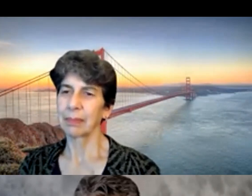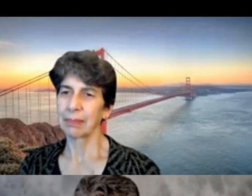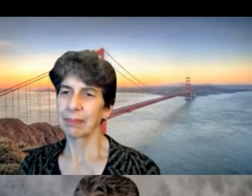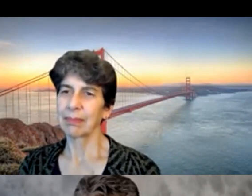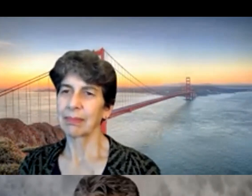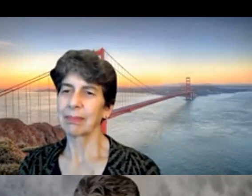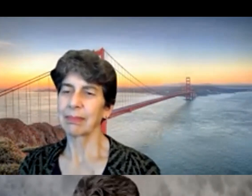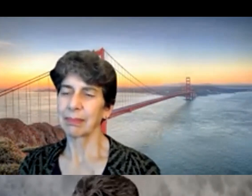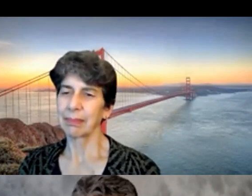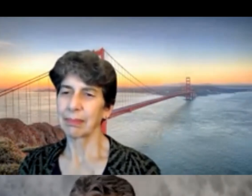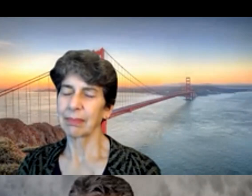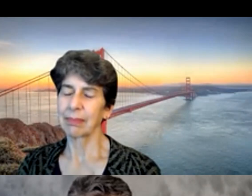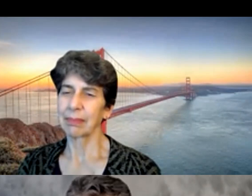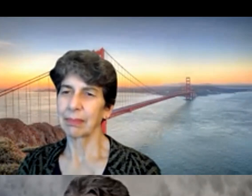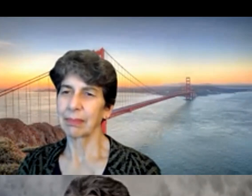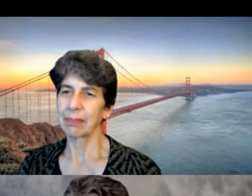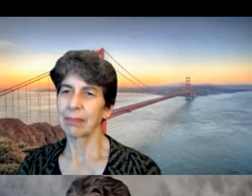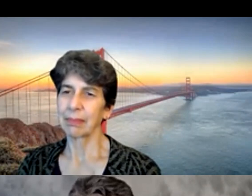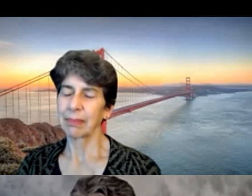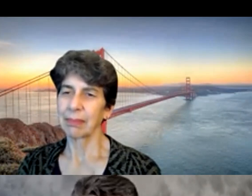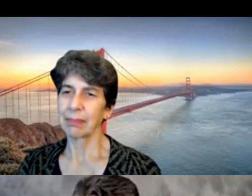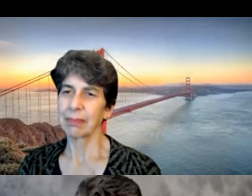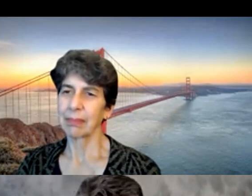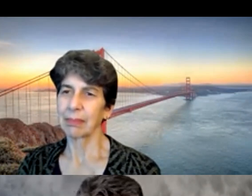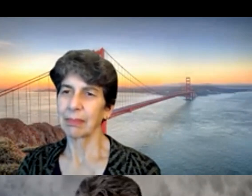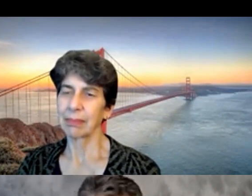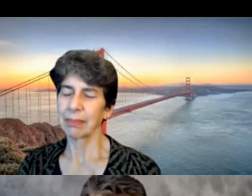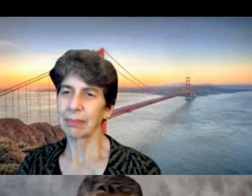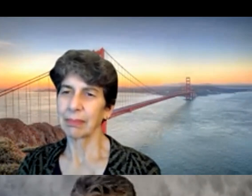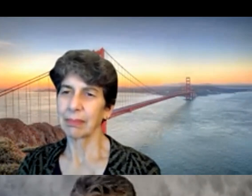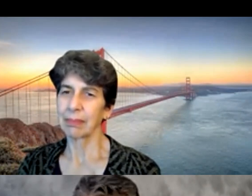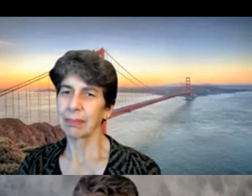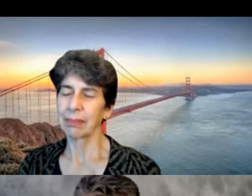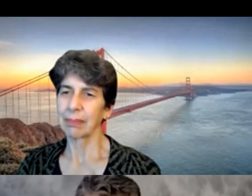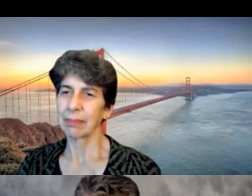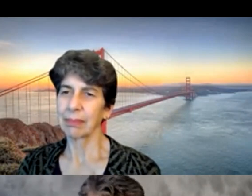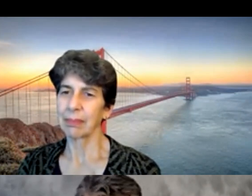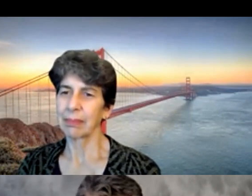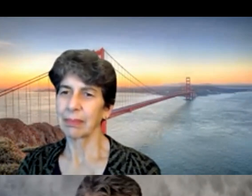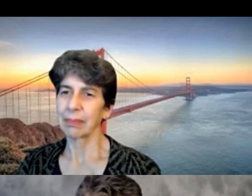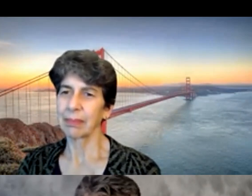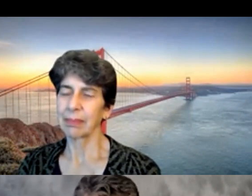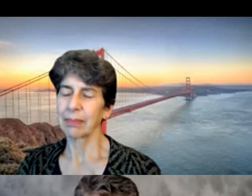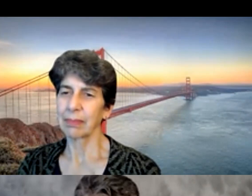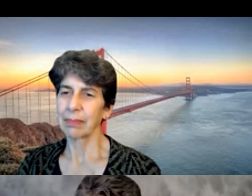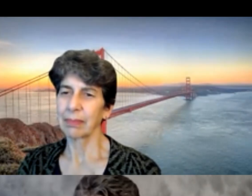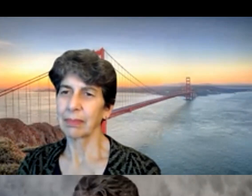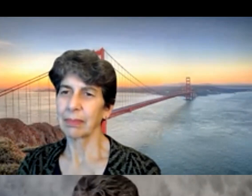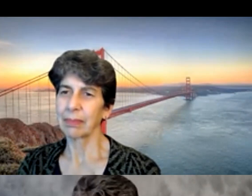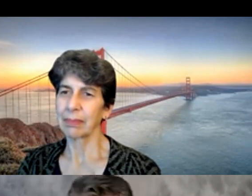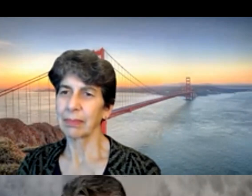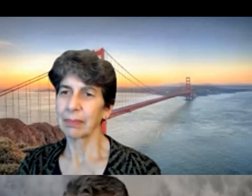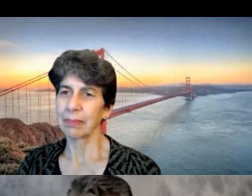to address that? Or are you just going to say the only option for people with disabilities is in that situation is